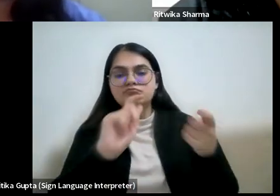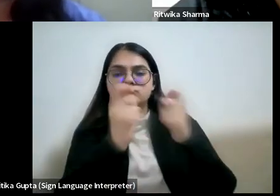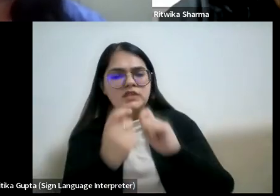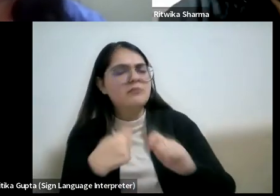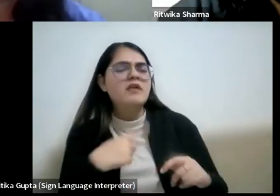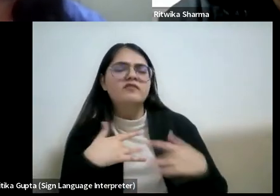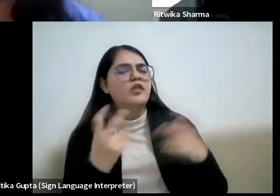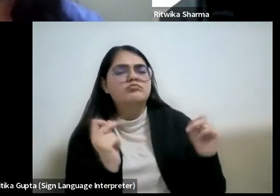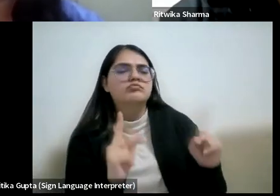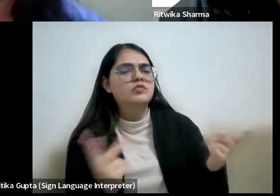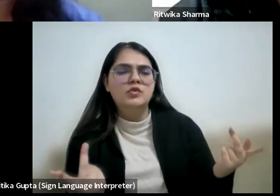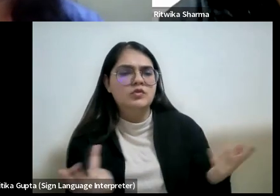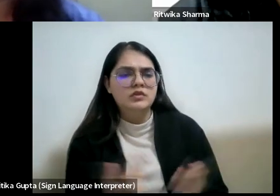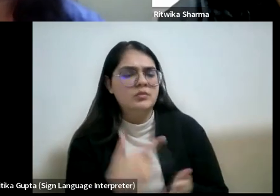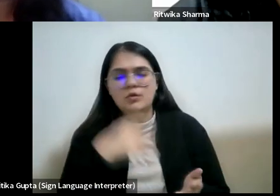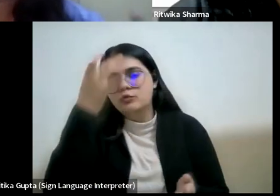okay now.